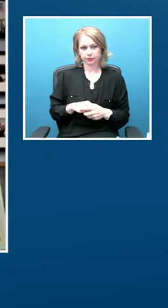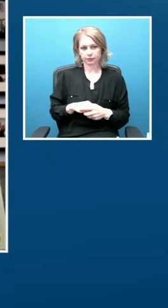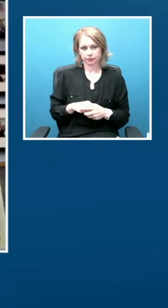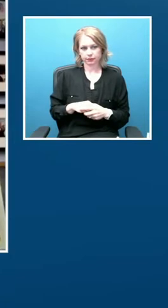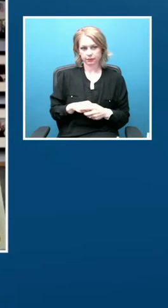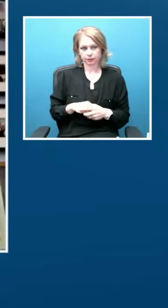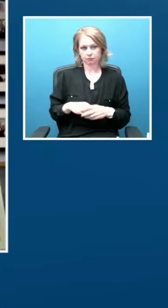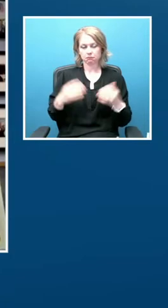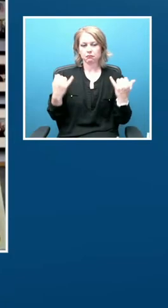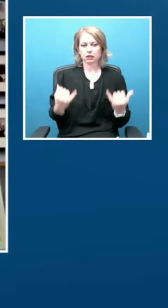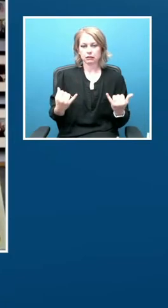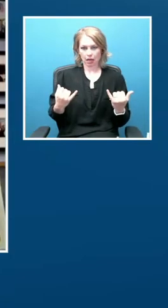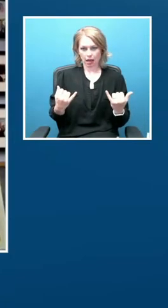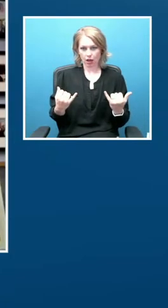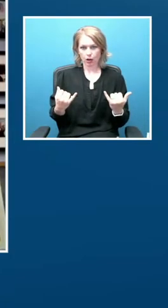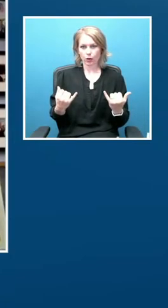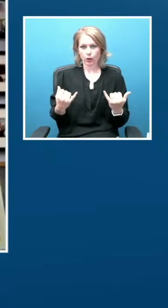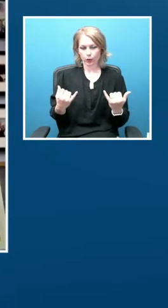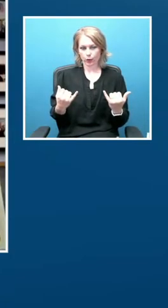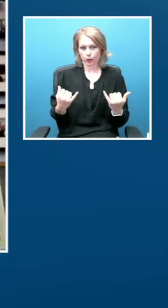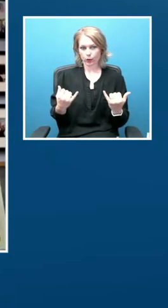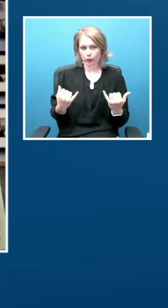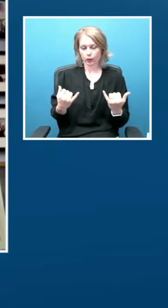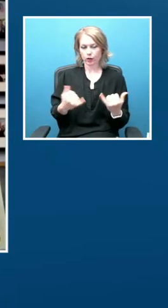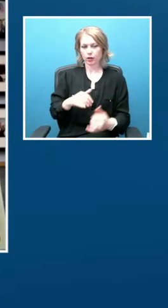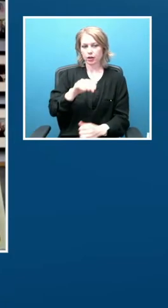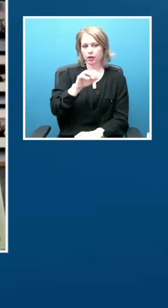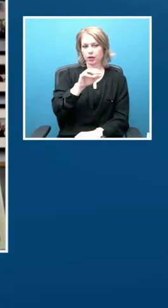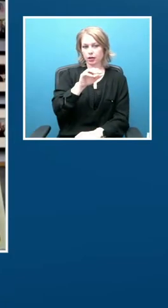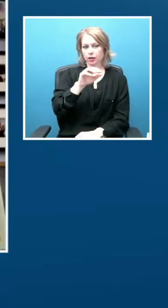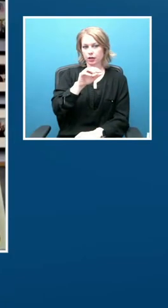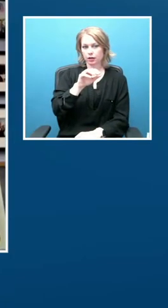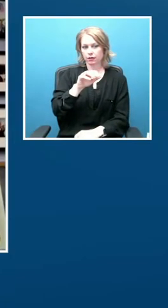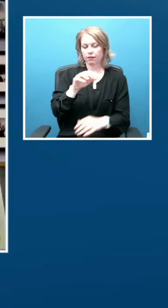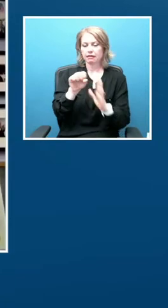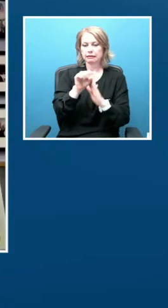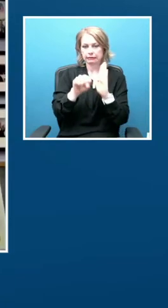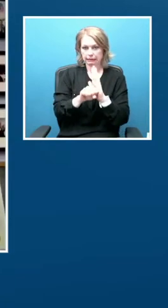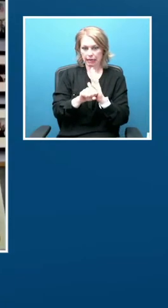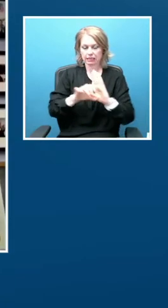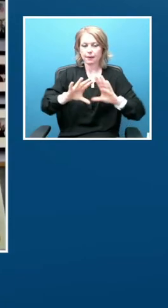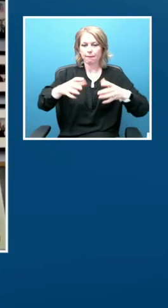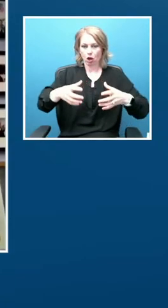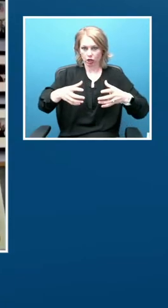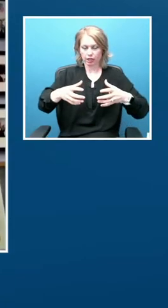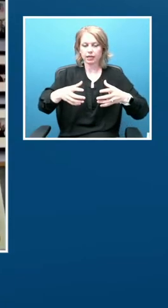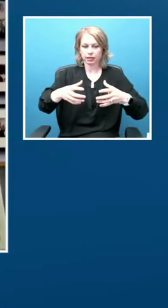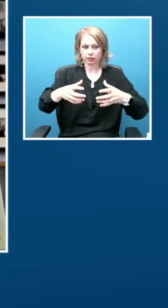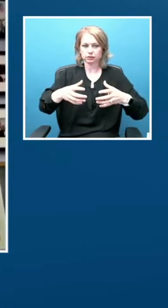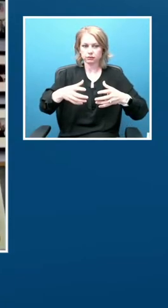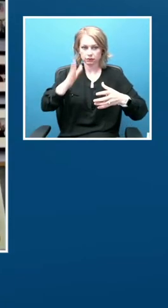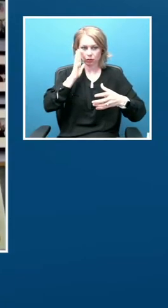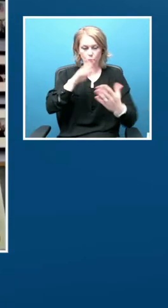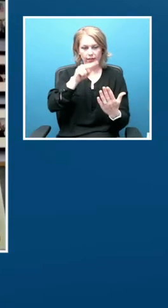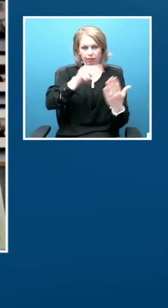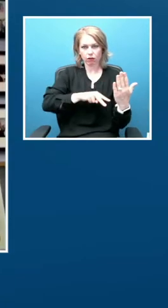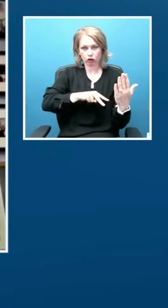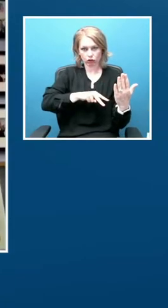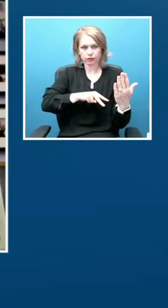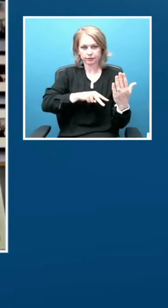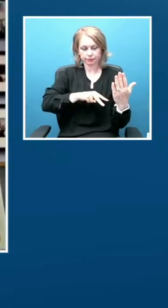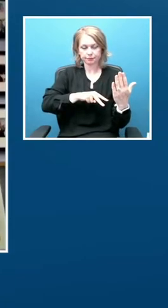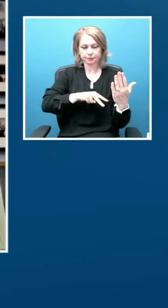entered into by Ms. Bickert and the state party, the co-chair of the Rules and Bylaws Committee.